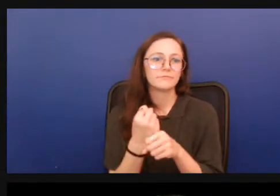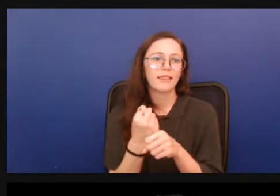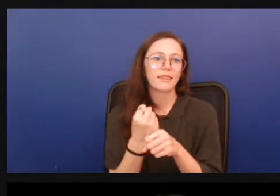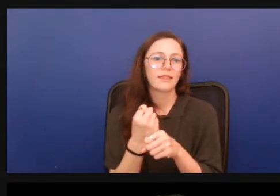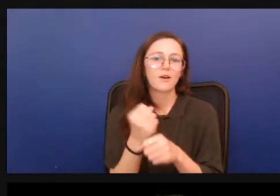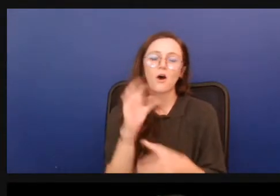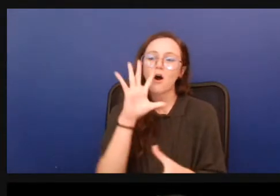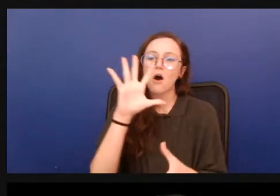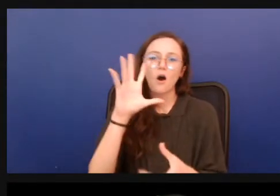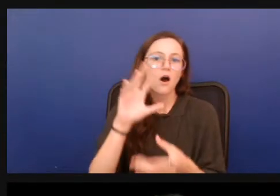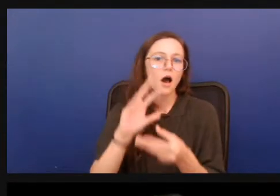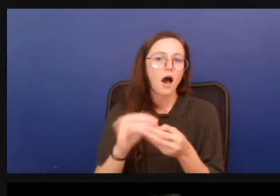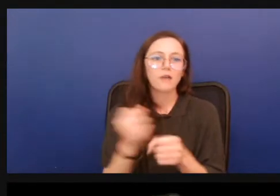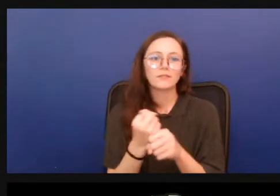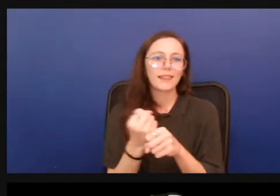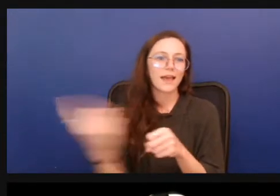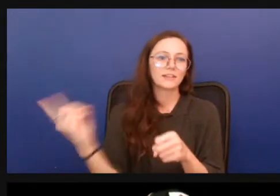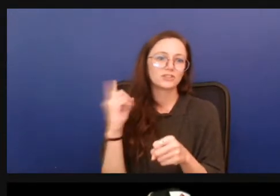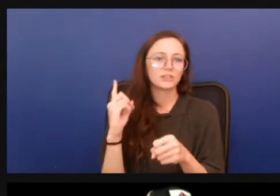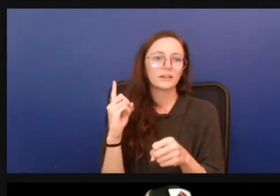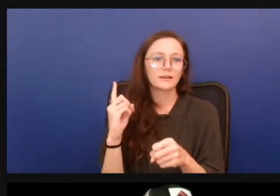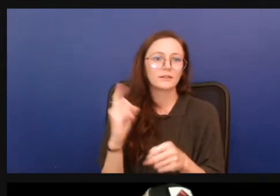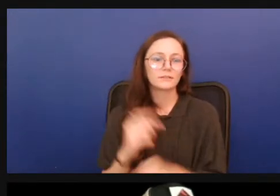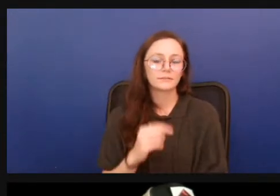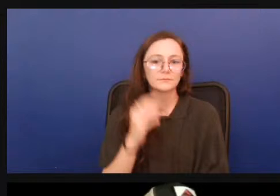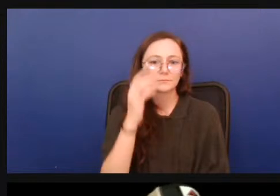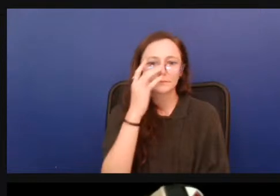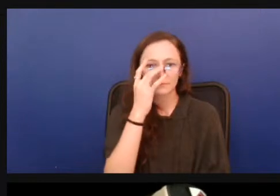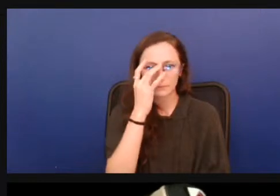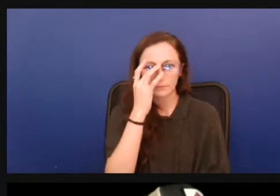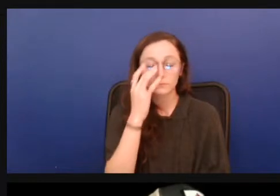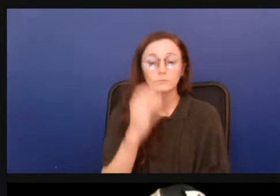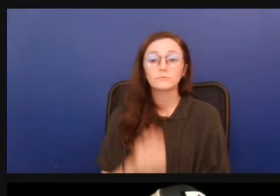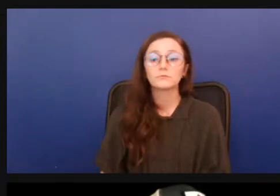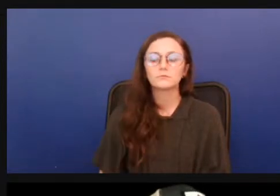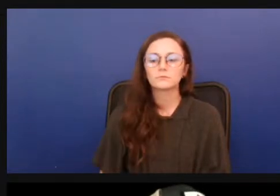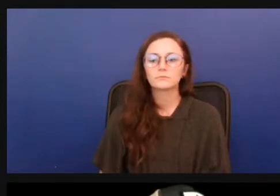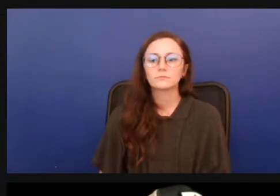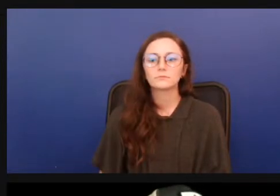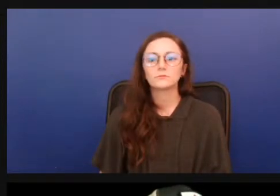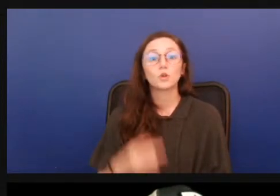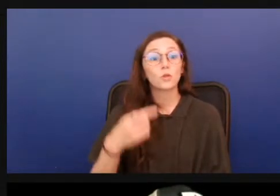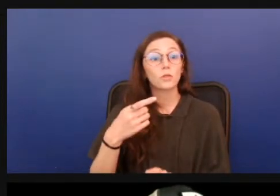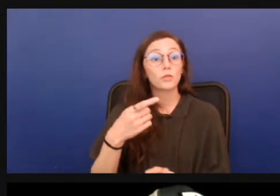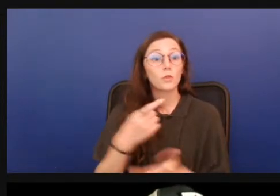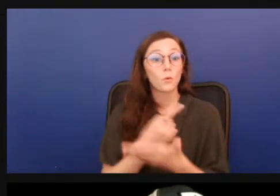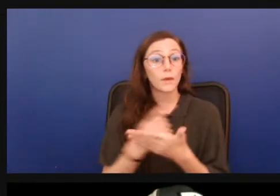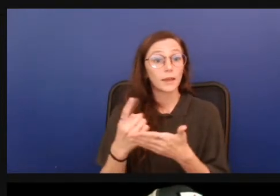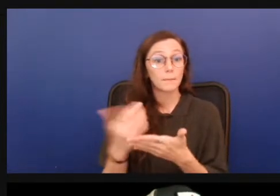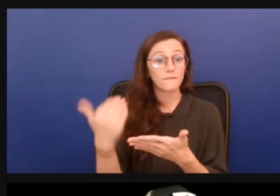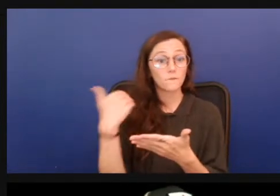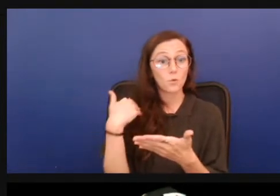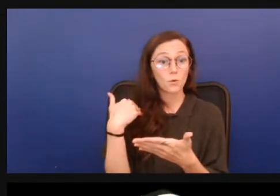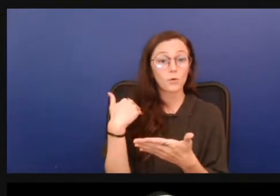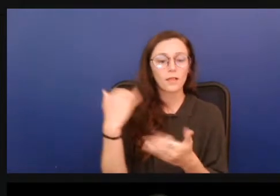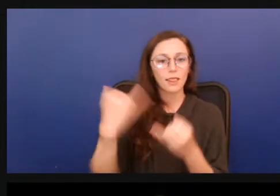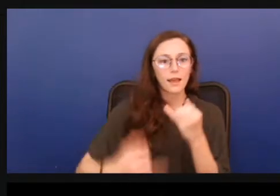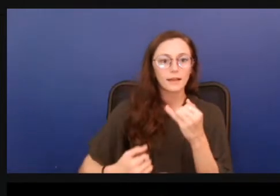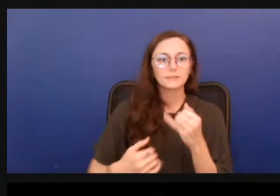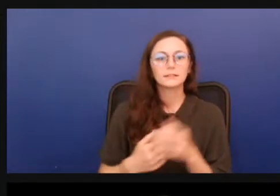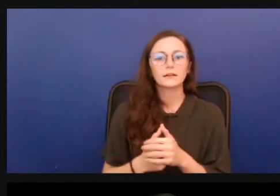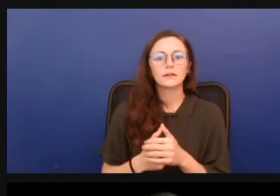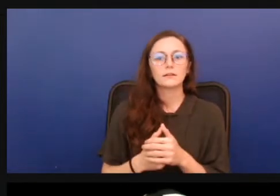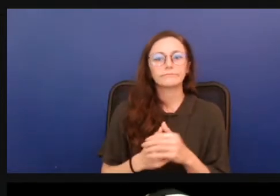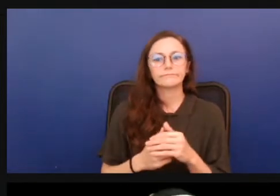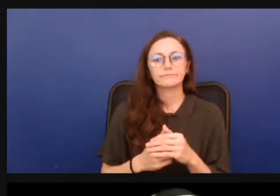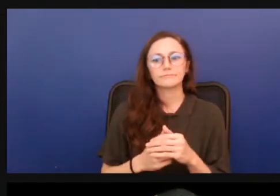week. So the week before last, we were over 3,000. Last week, we're down under 1,000,